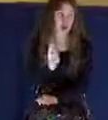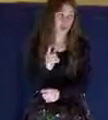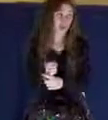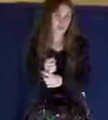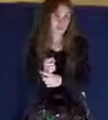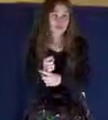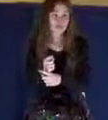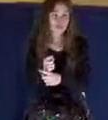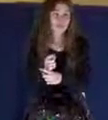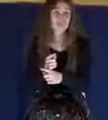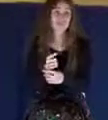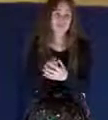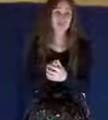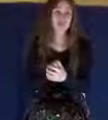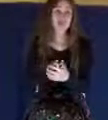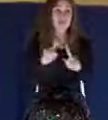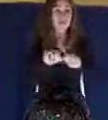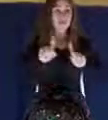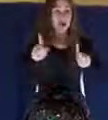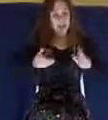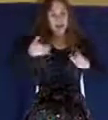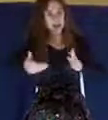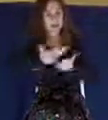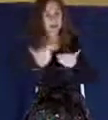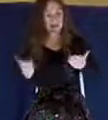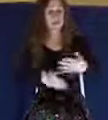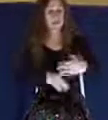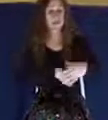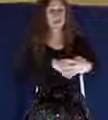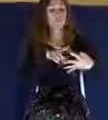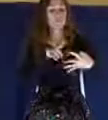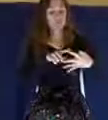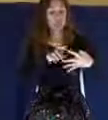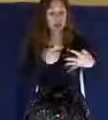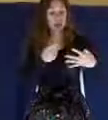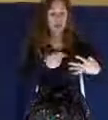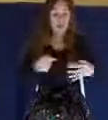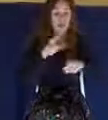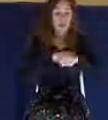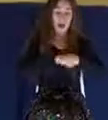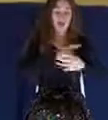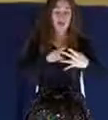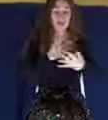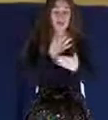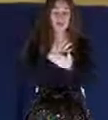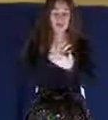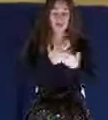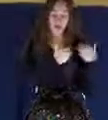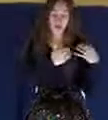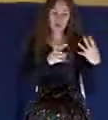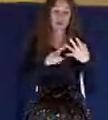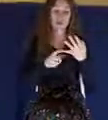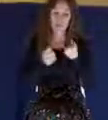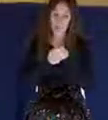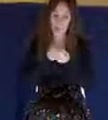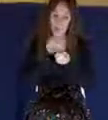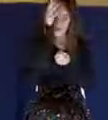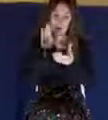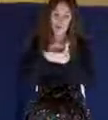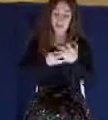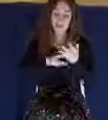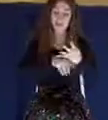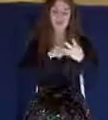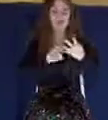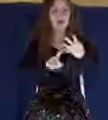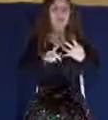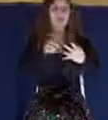thing. She lived at a difficult time. She bore financial hardship. She supported her husband. She persevered through sorrow. Look